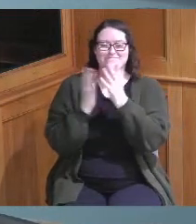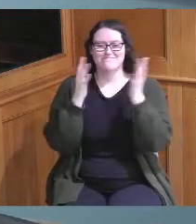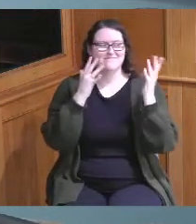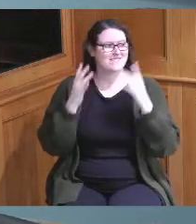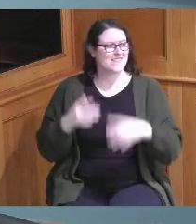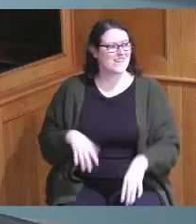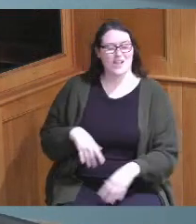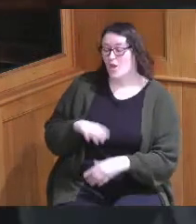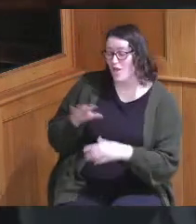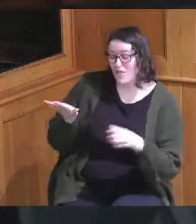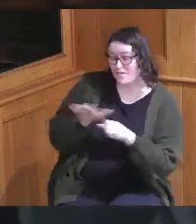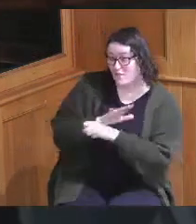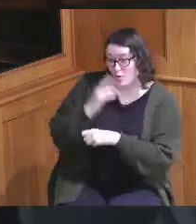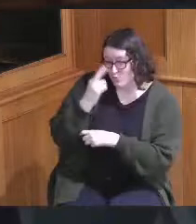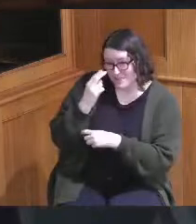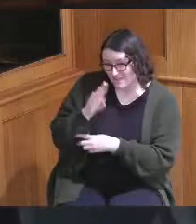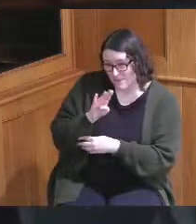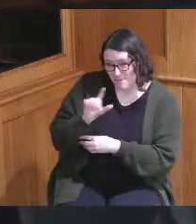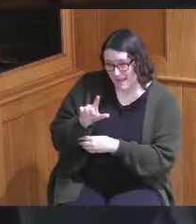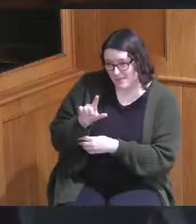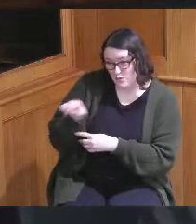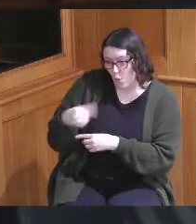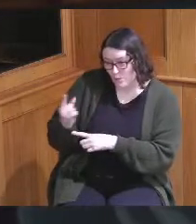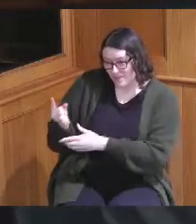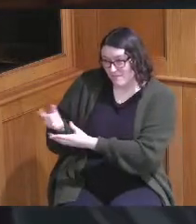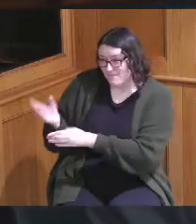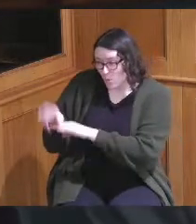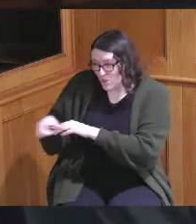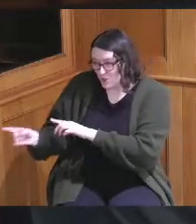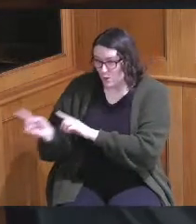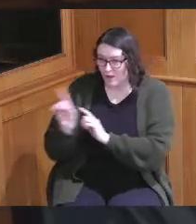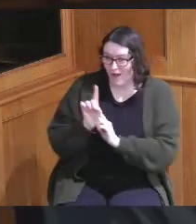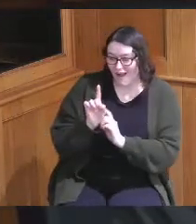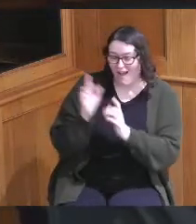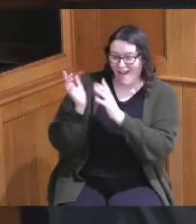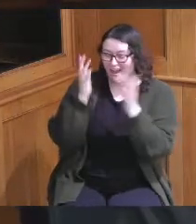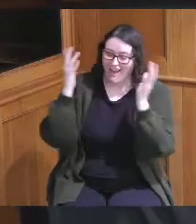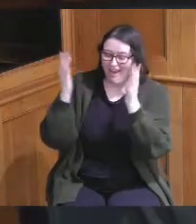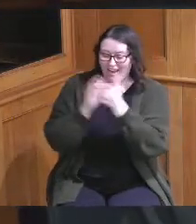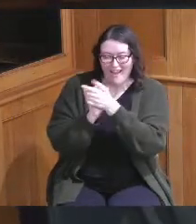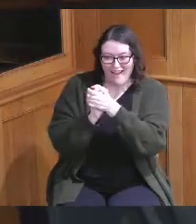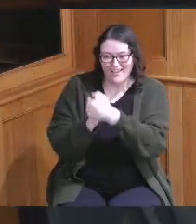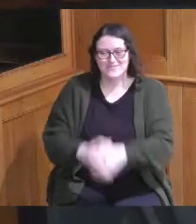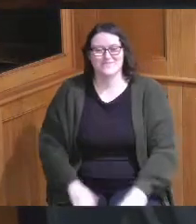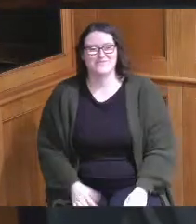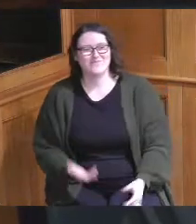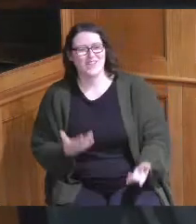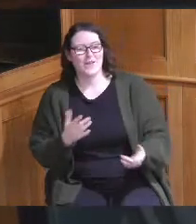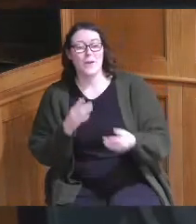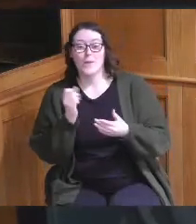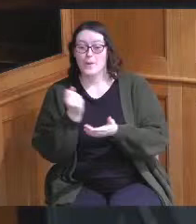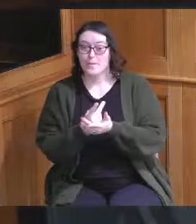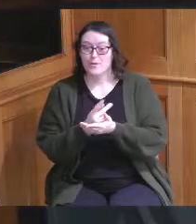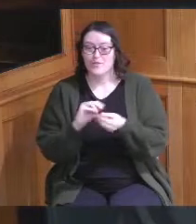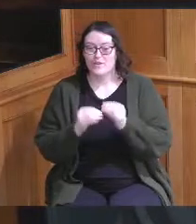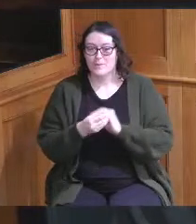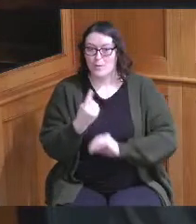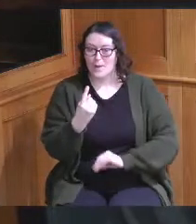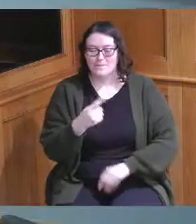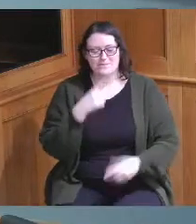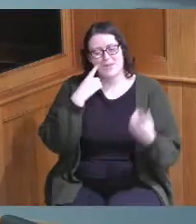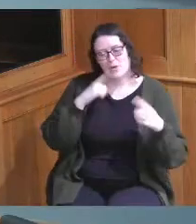just a ruse. That's right. to That's get right. Just Holly to out have there. Holly in the room. Yeah. Appreciate that. All right. So I'm going to make a motion to approve of by leave number 1. Second.